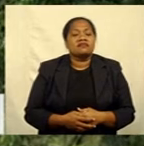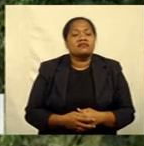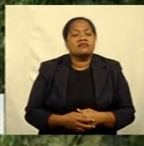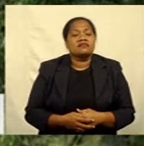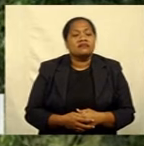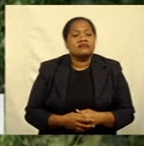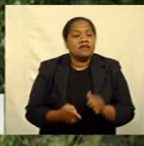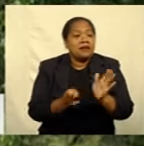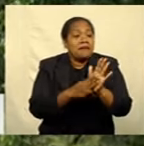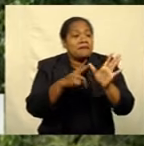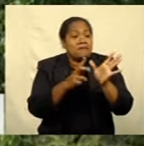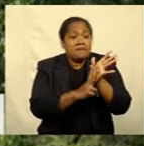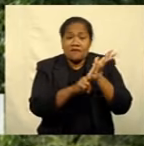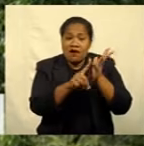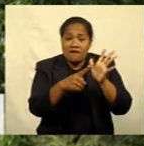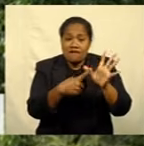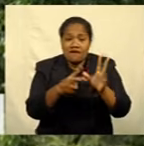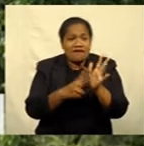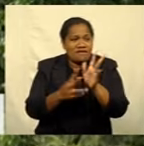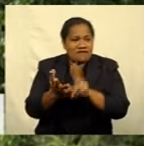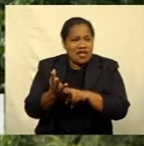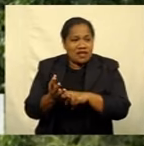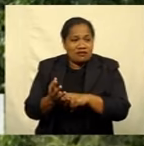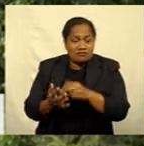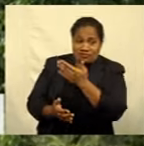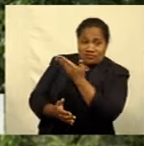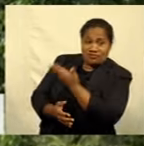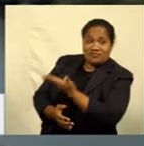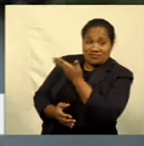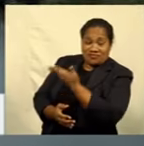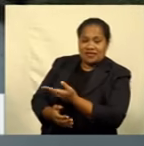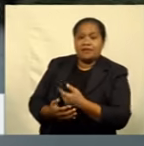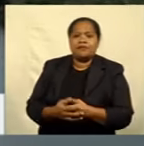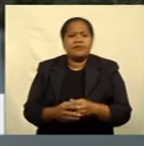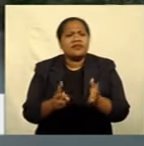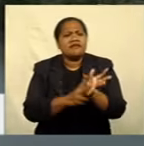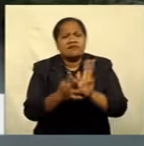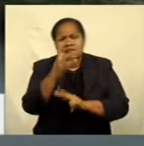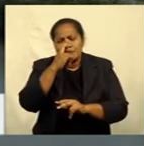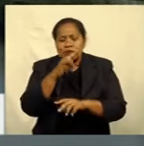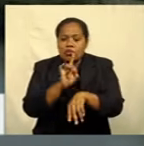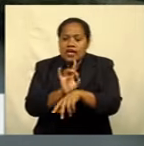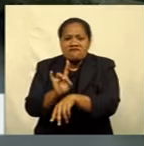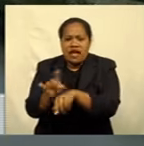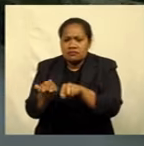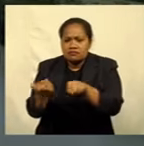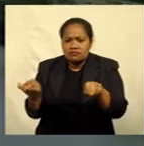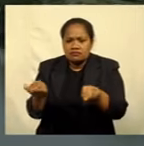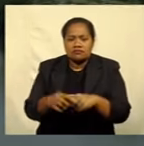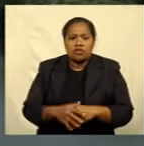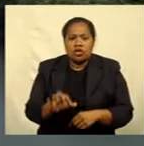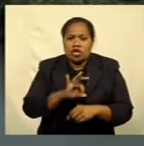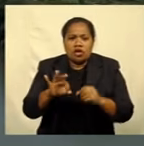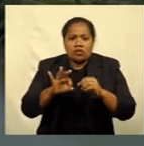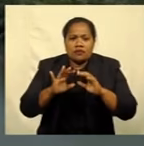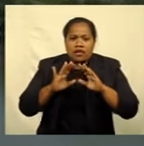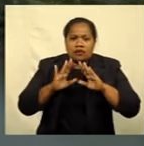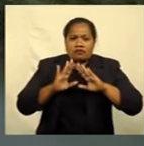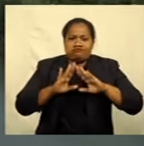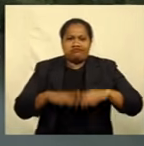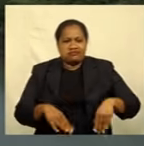Mavua village is surrounded by these red zone areas now, and the villagers have been advised to not let their guard down.